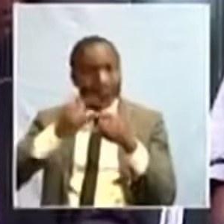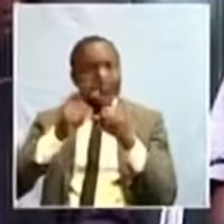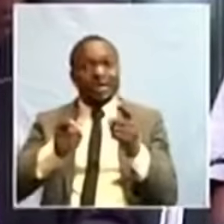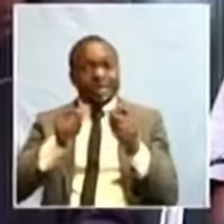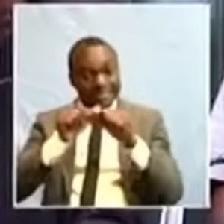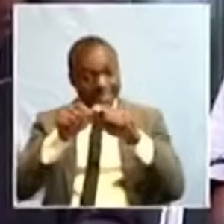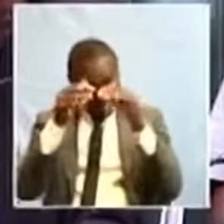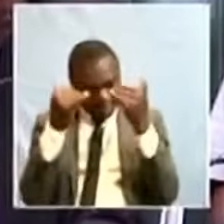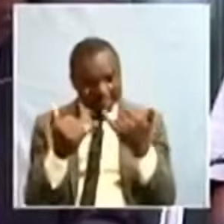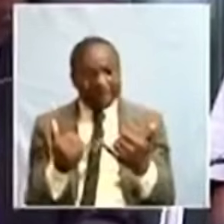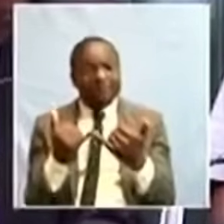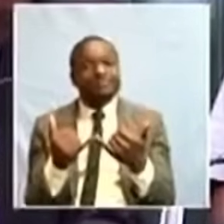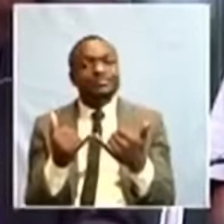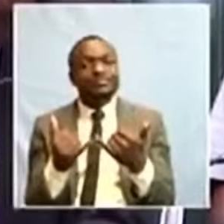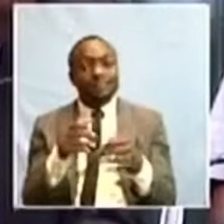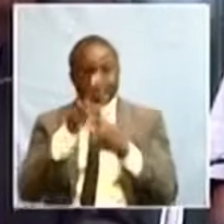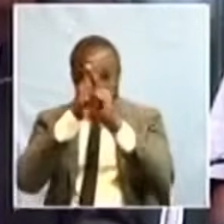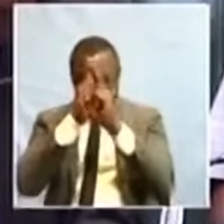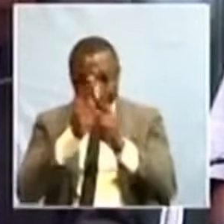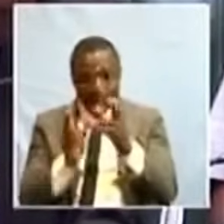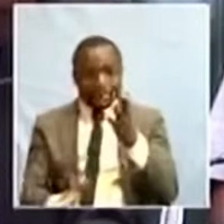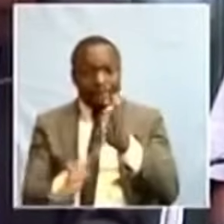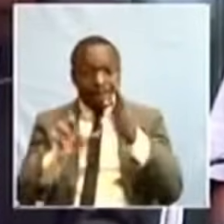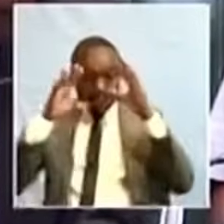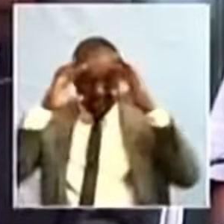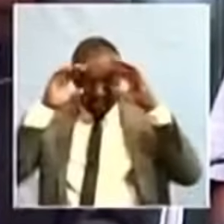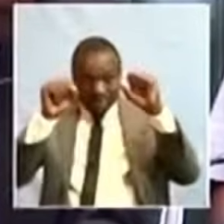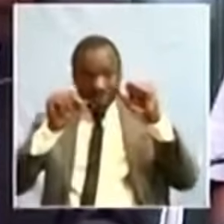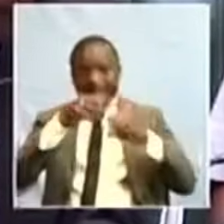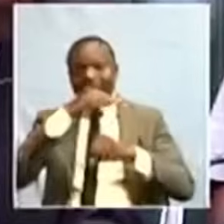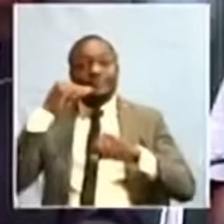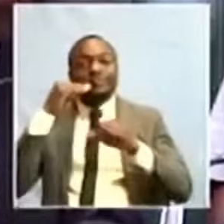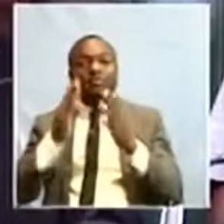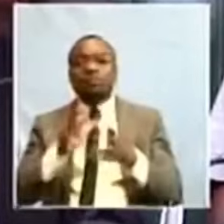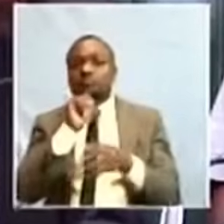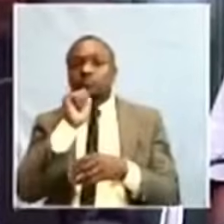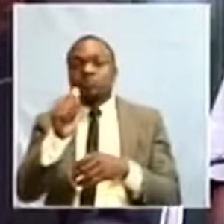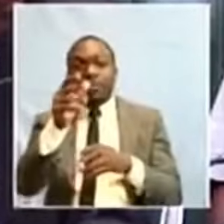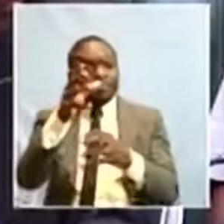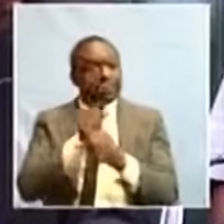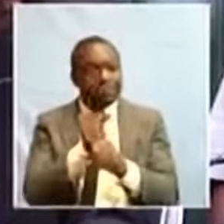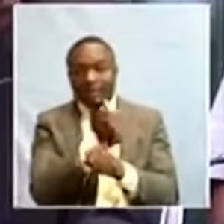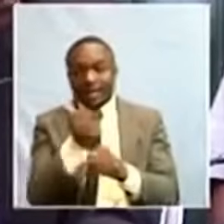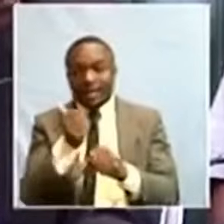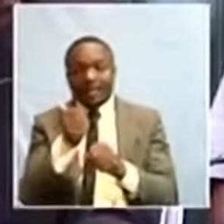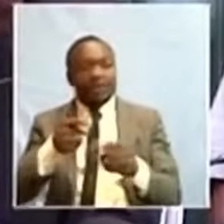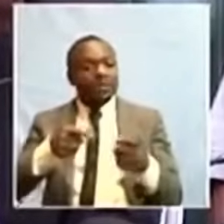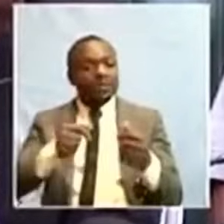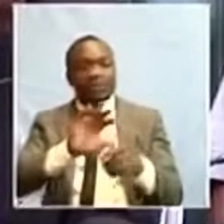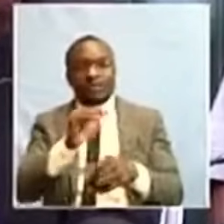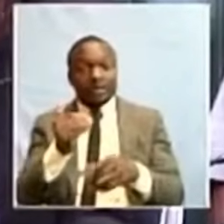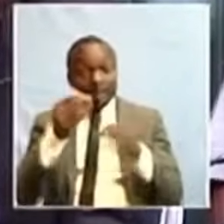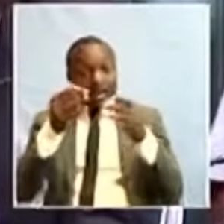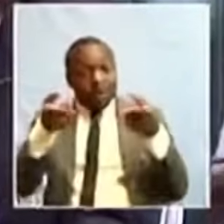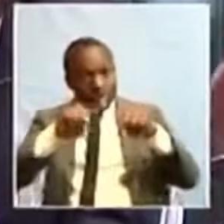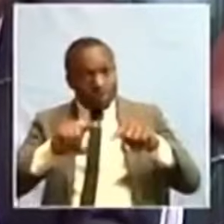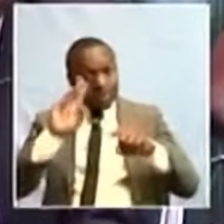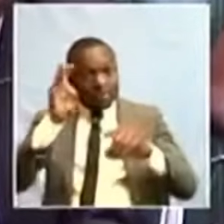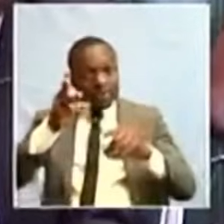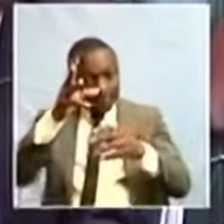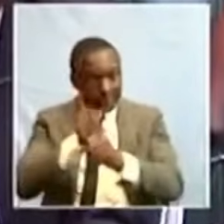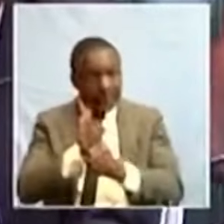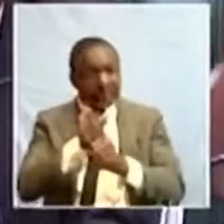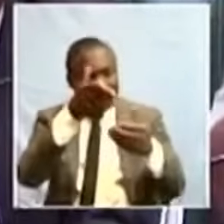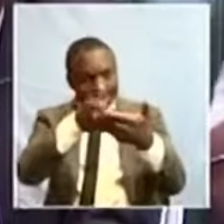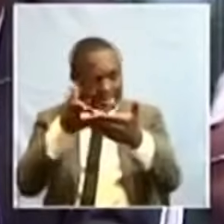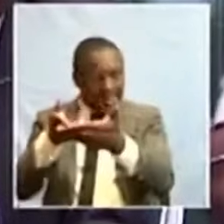to now, our honor, the Vice President, the farmers have not received any feedback as to when they will receive